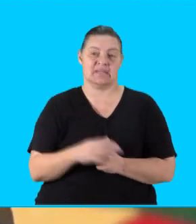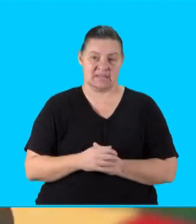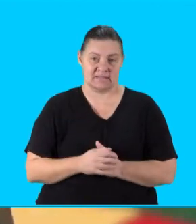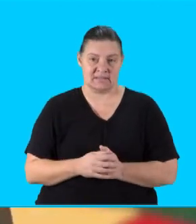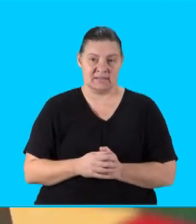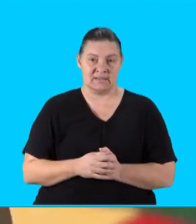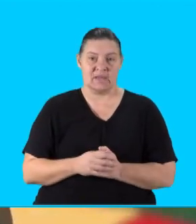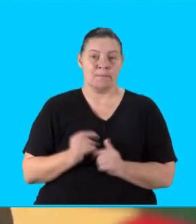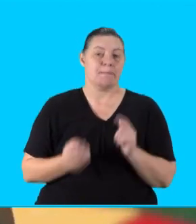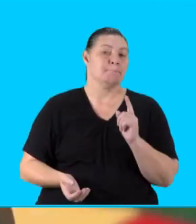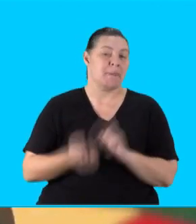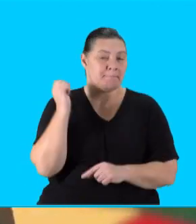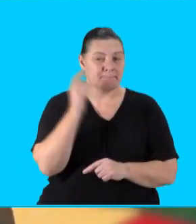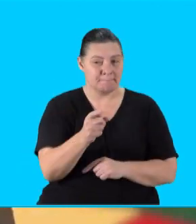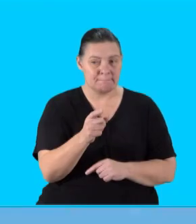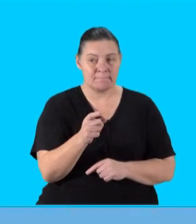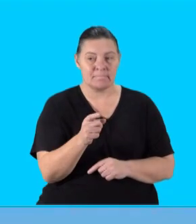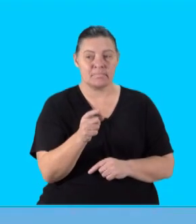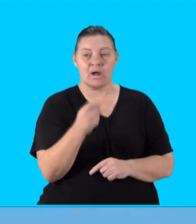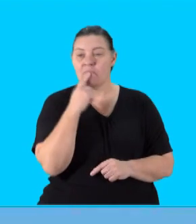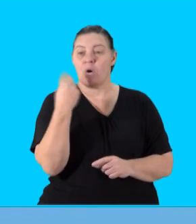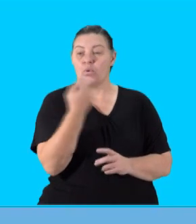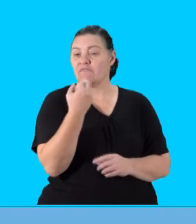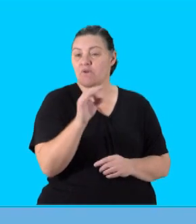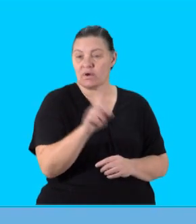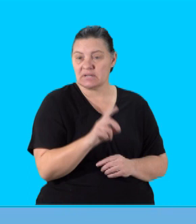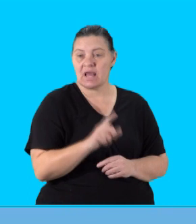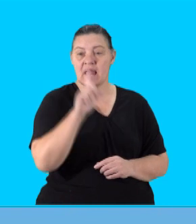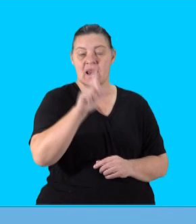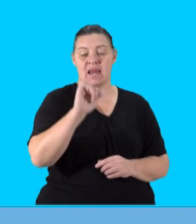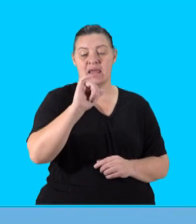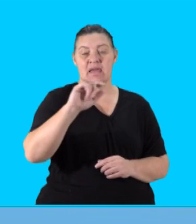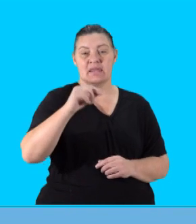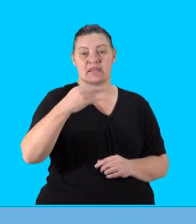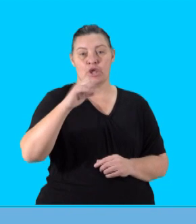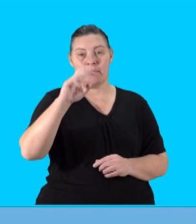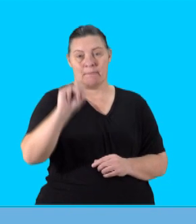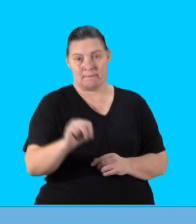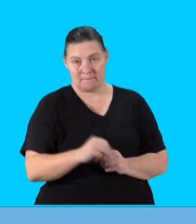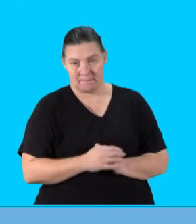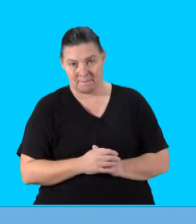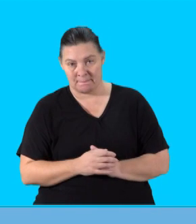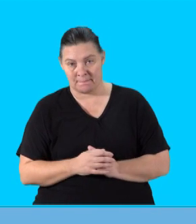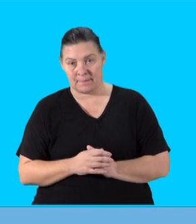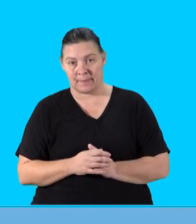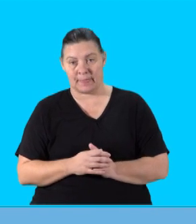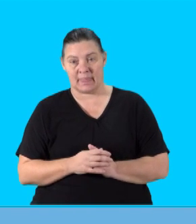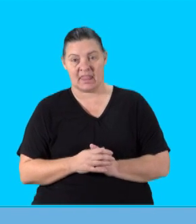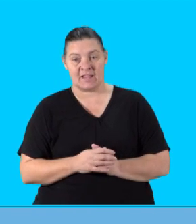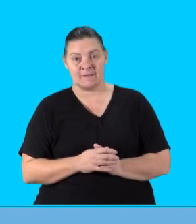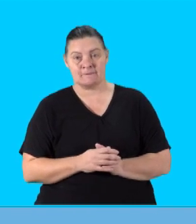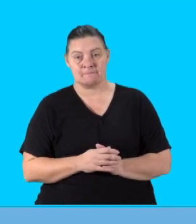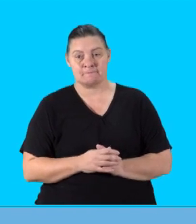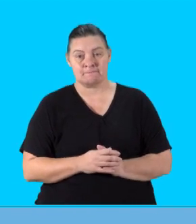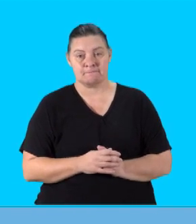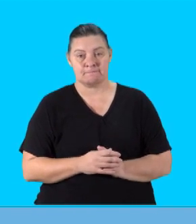3 on your periodic table, and you find that that element which they're looking for is lithium. So we have